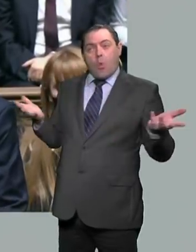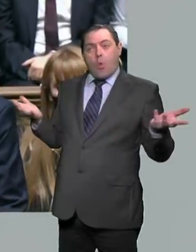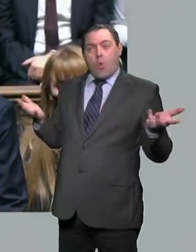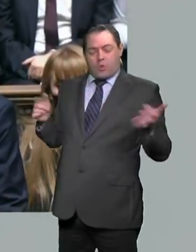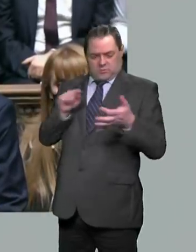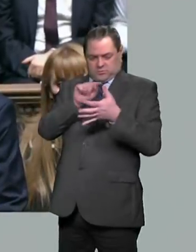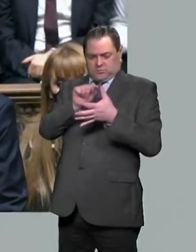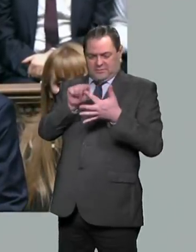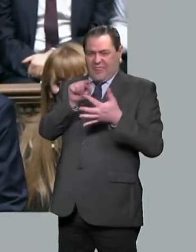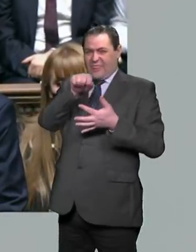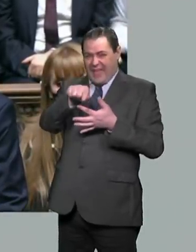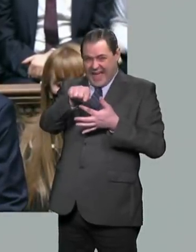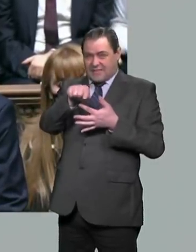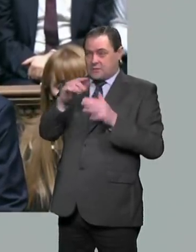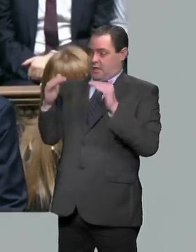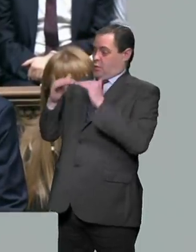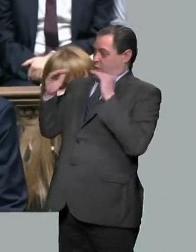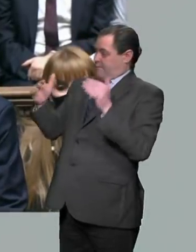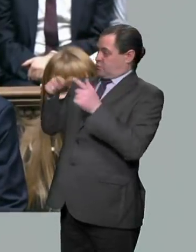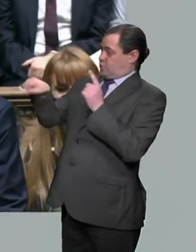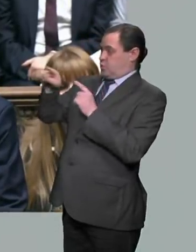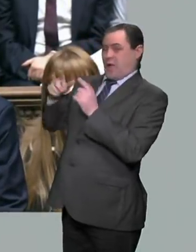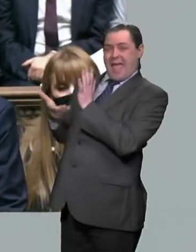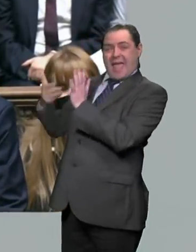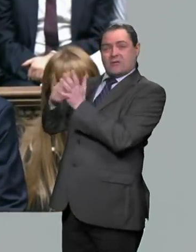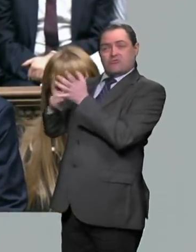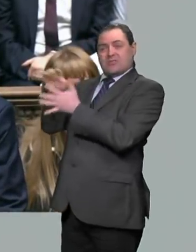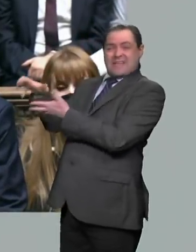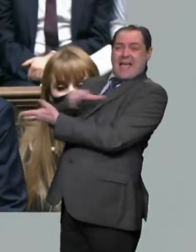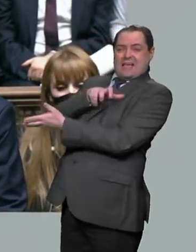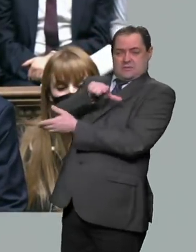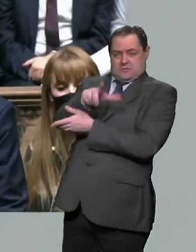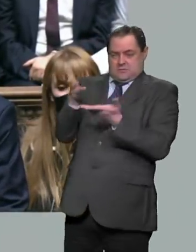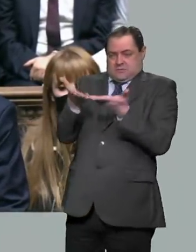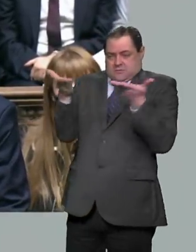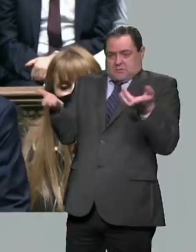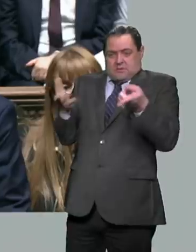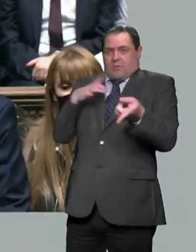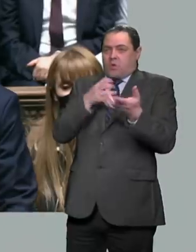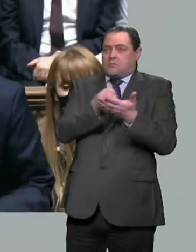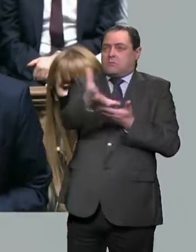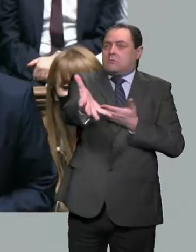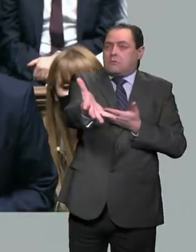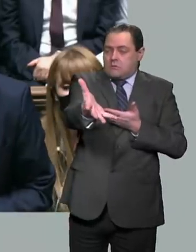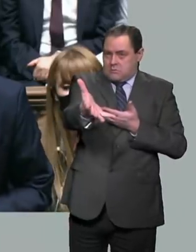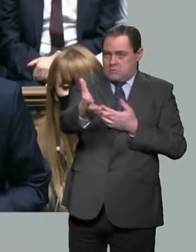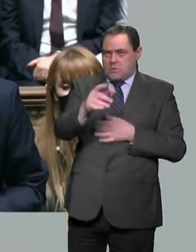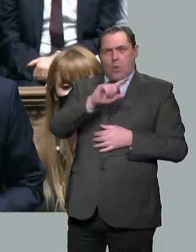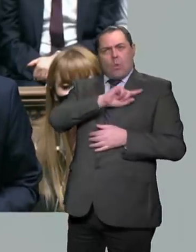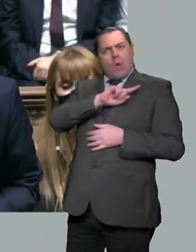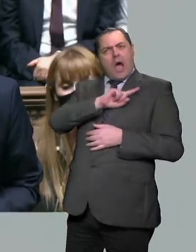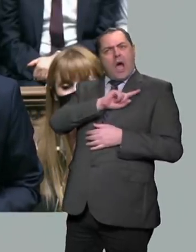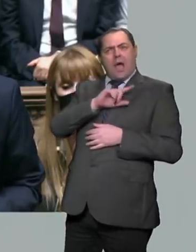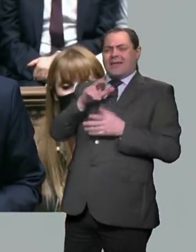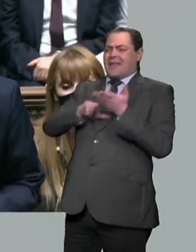the tax hike he's inflicting on working people. So why did this government block the National Crime Agency